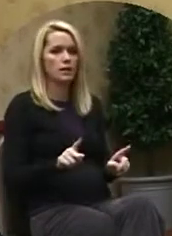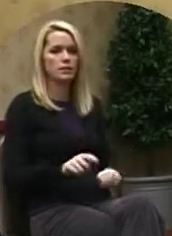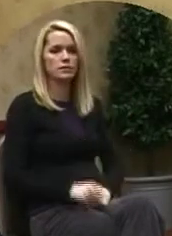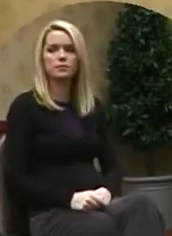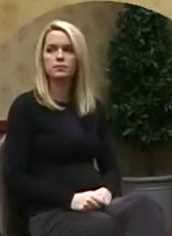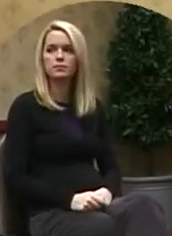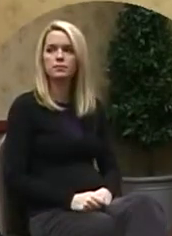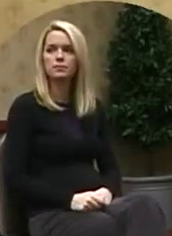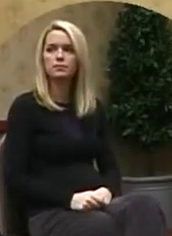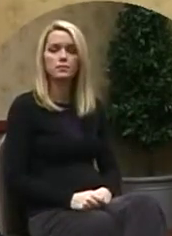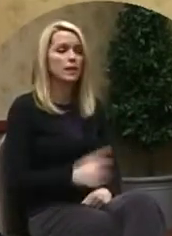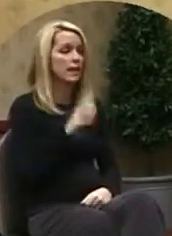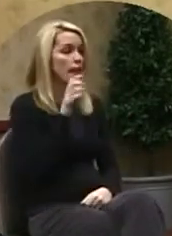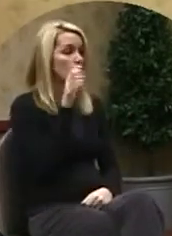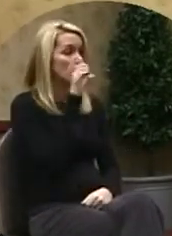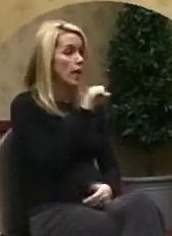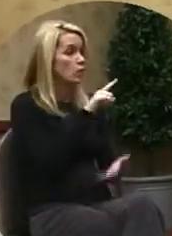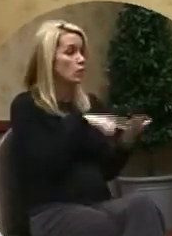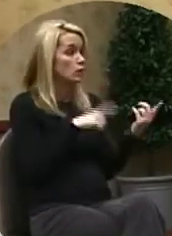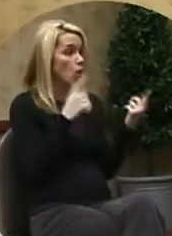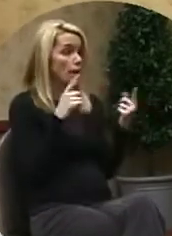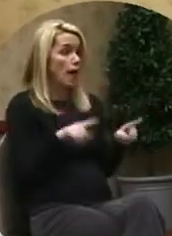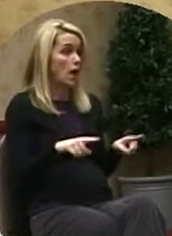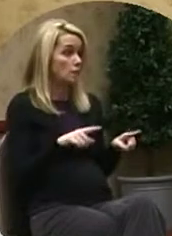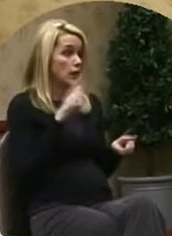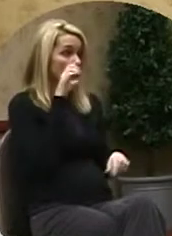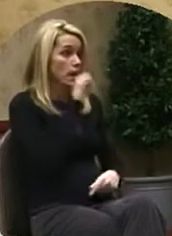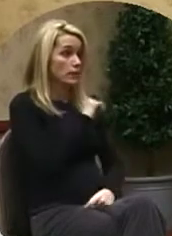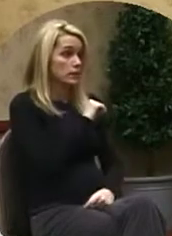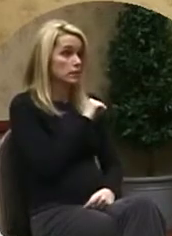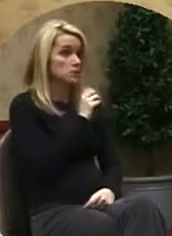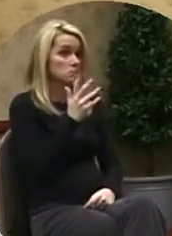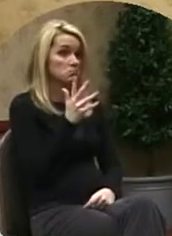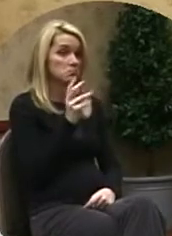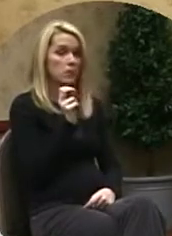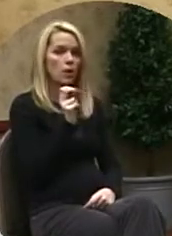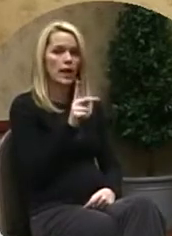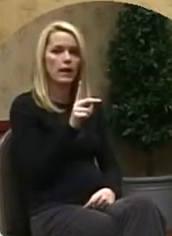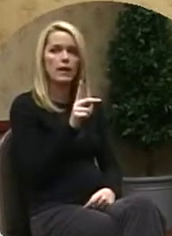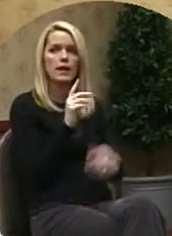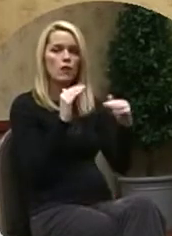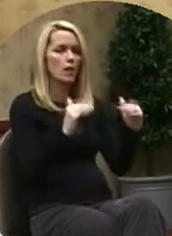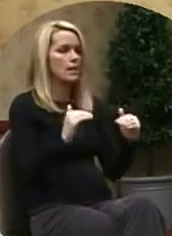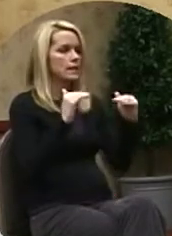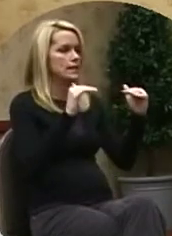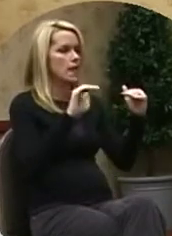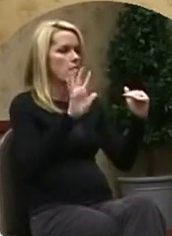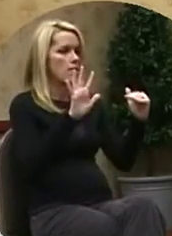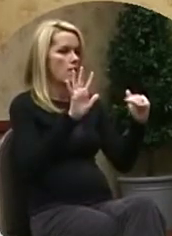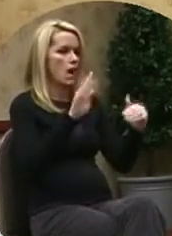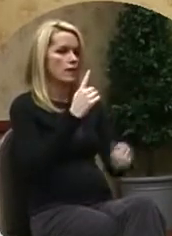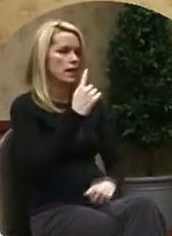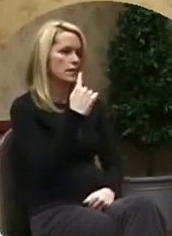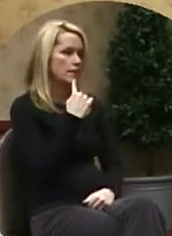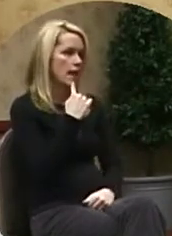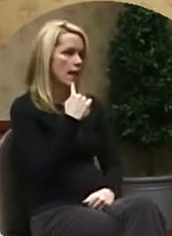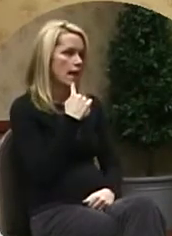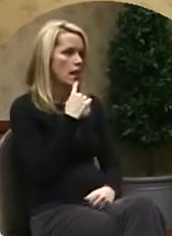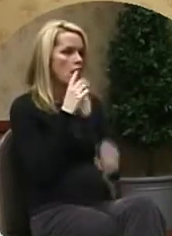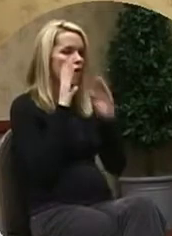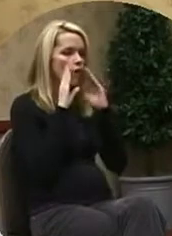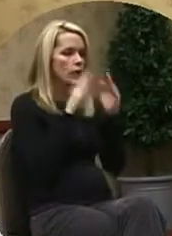Do you already have some guesses about what may be going on here? Okay. So from step 5, what they've said is, we're going to look at the